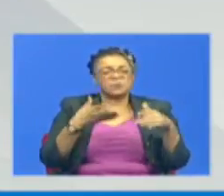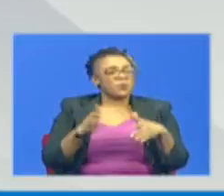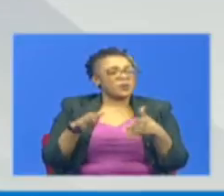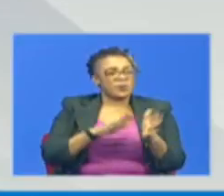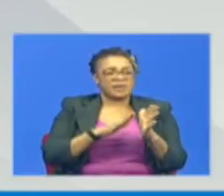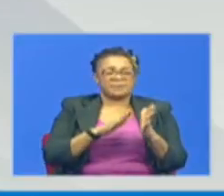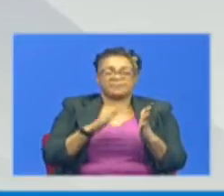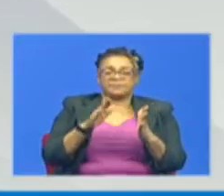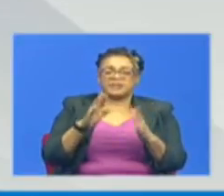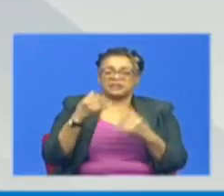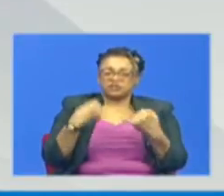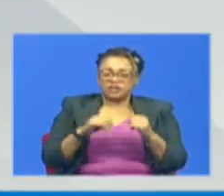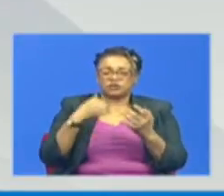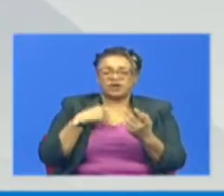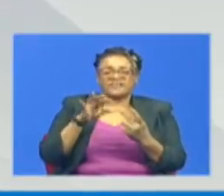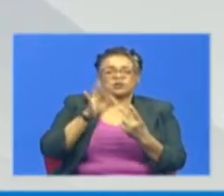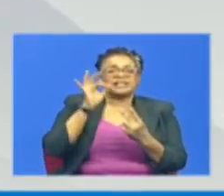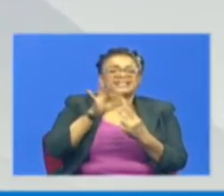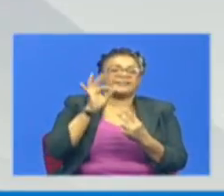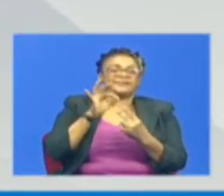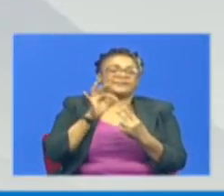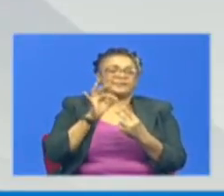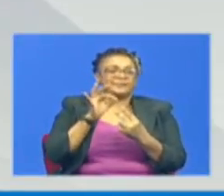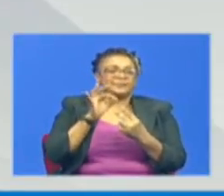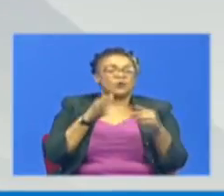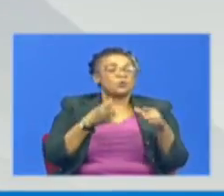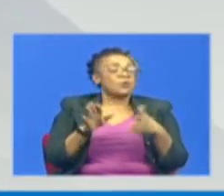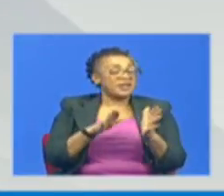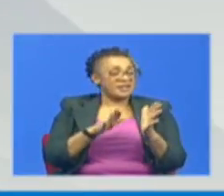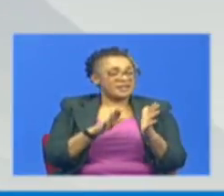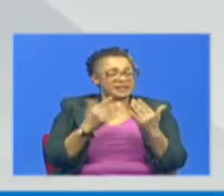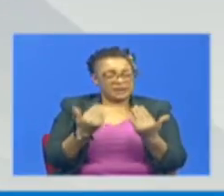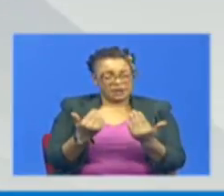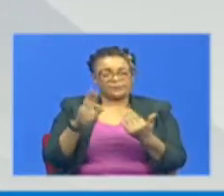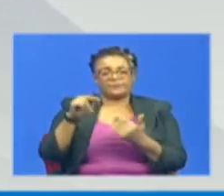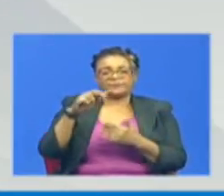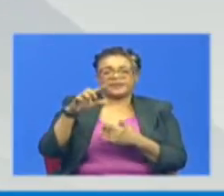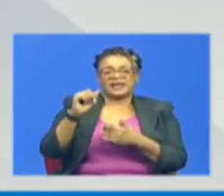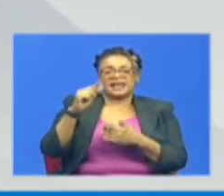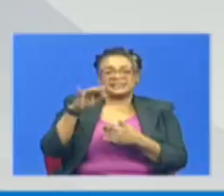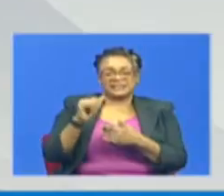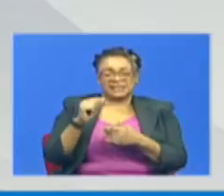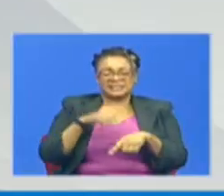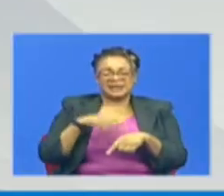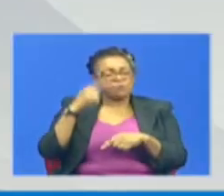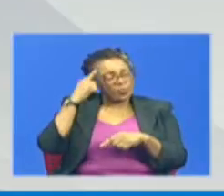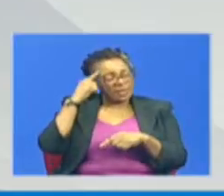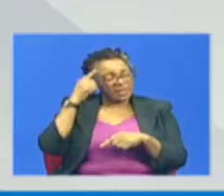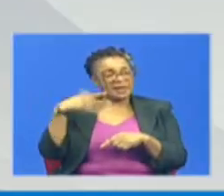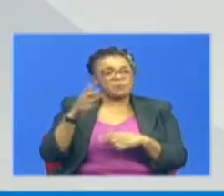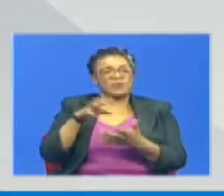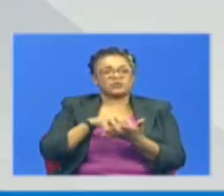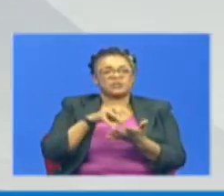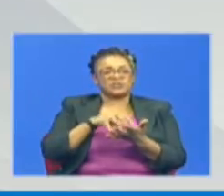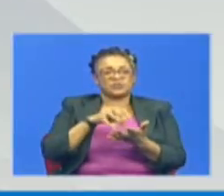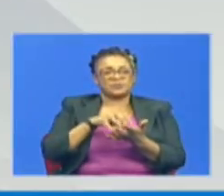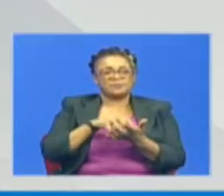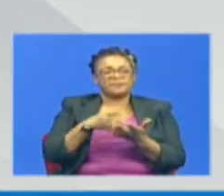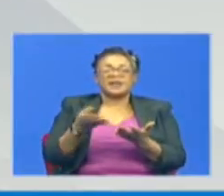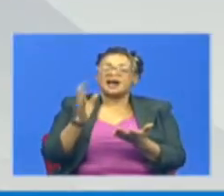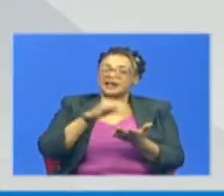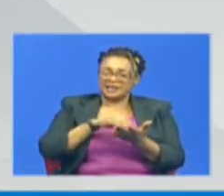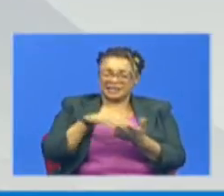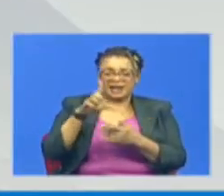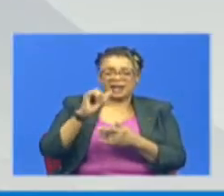alternative or new supply chains. Bwana Ngatia, when you think about the situation as it is, and, we, you know, again, Linus